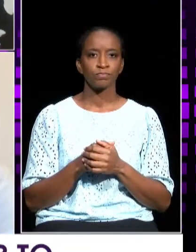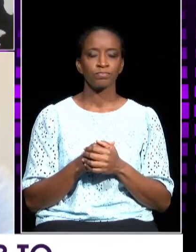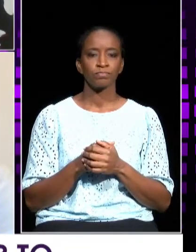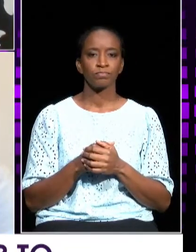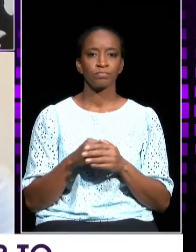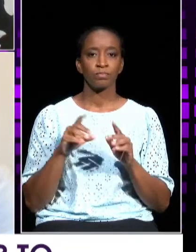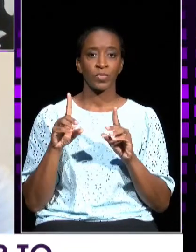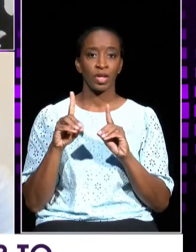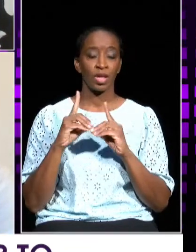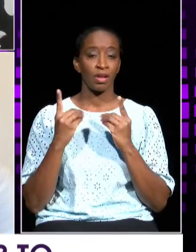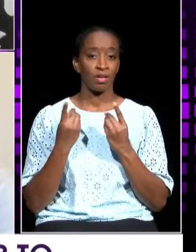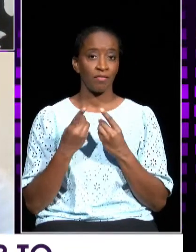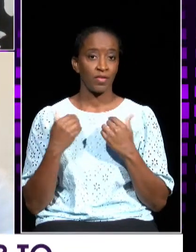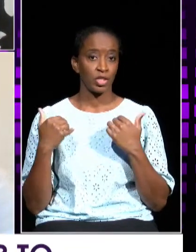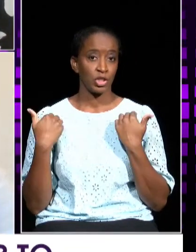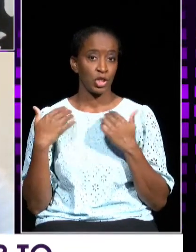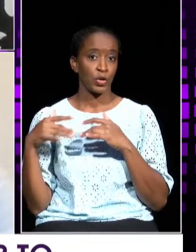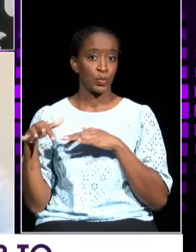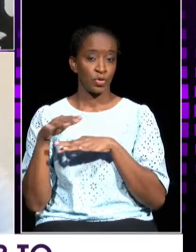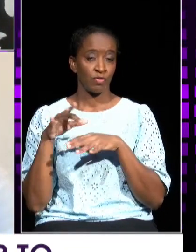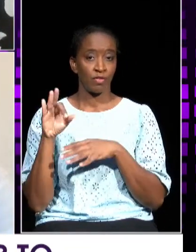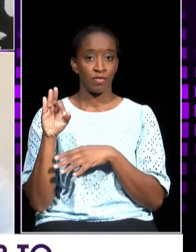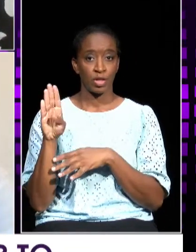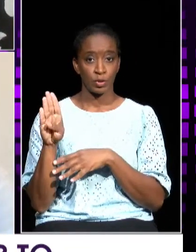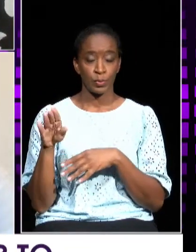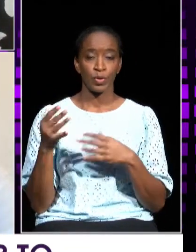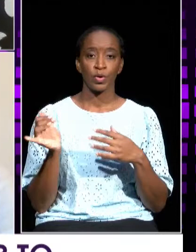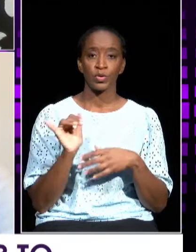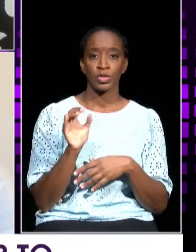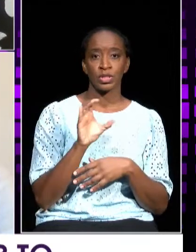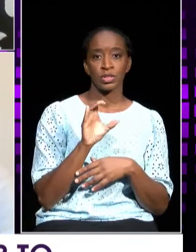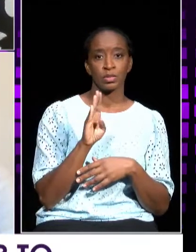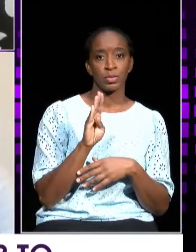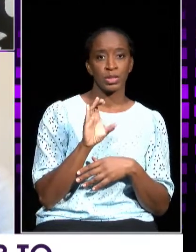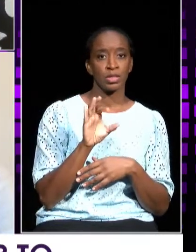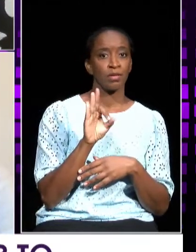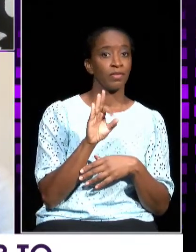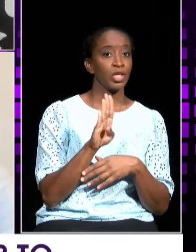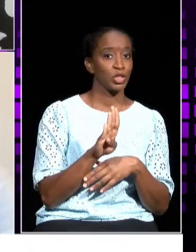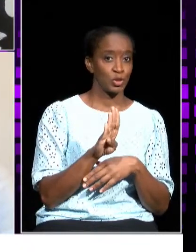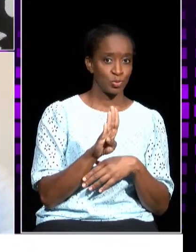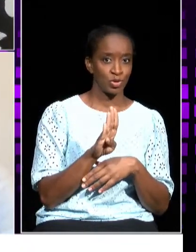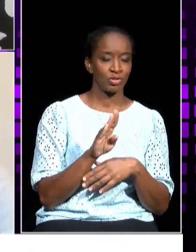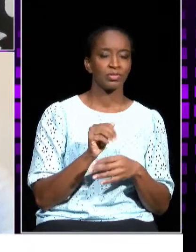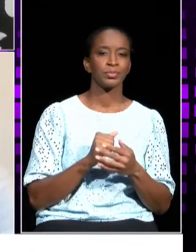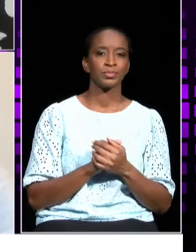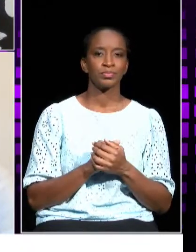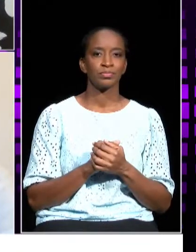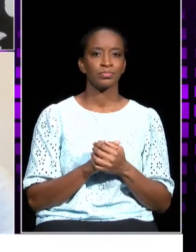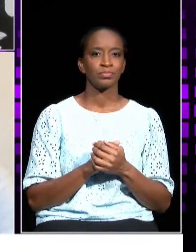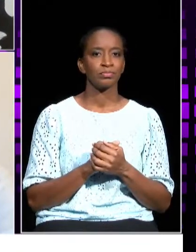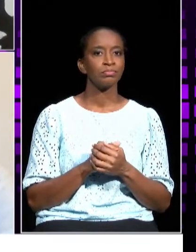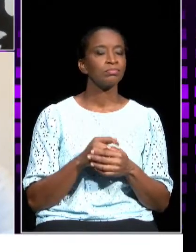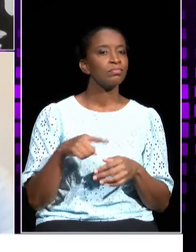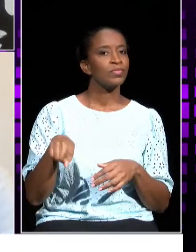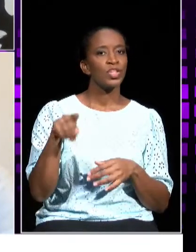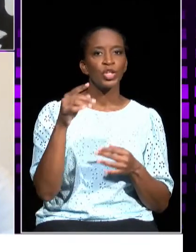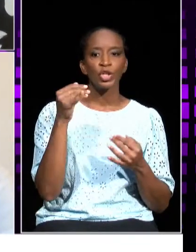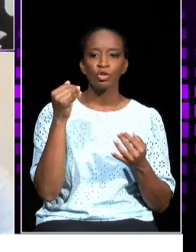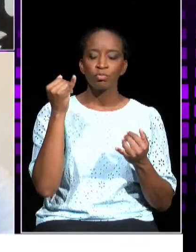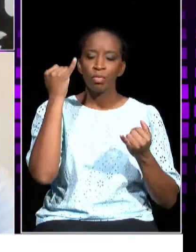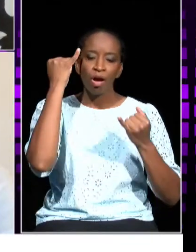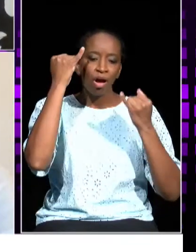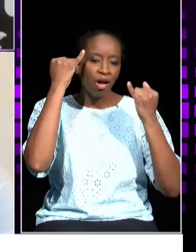the Division of Youth Affairs on Facebook, or you can check us out at CBC on Facebook Live. Share your comments. That's where you'll get